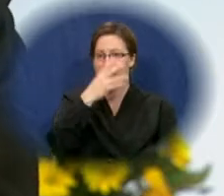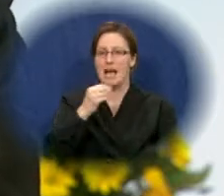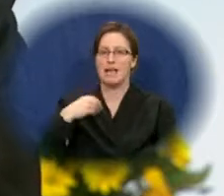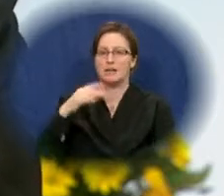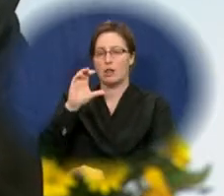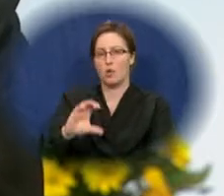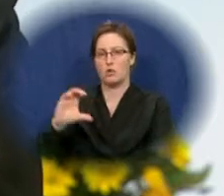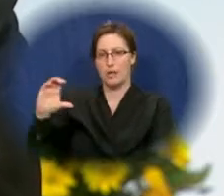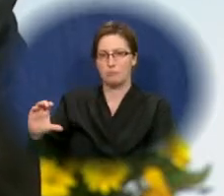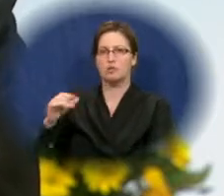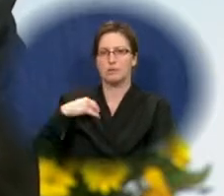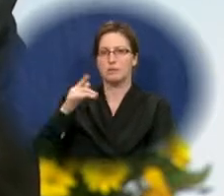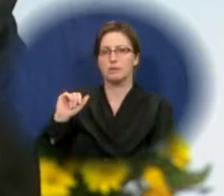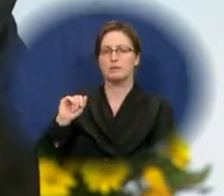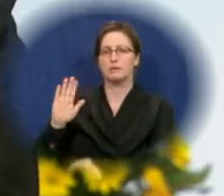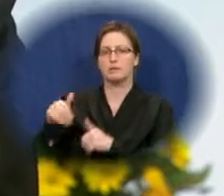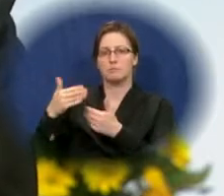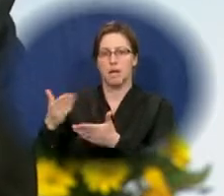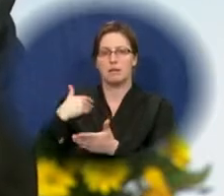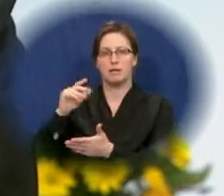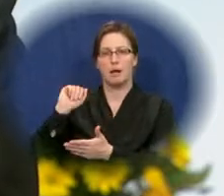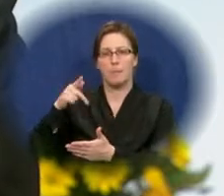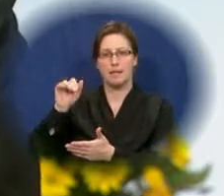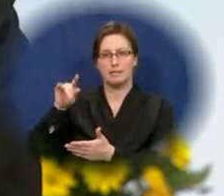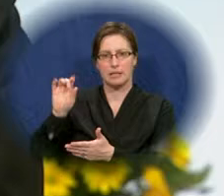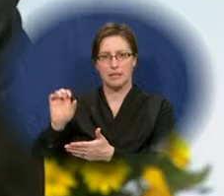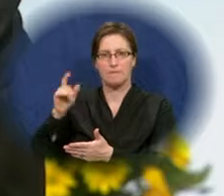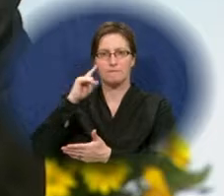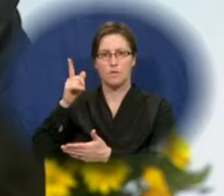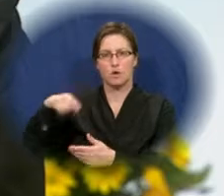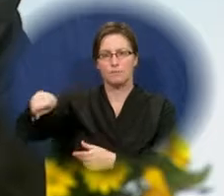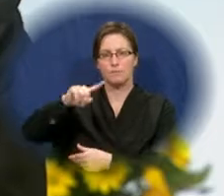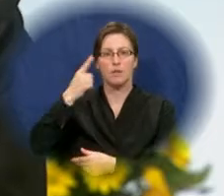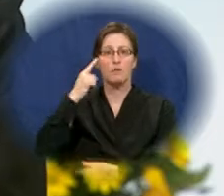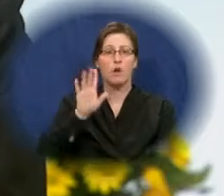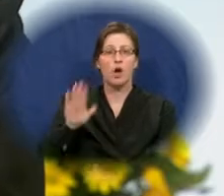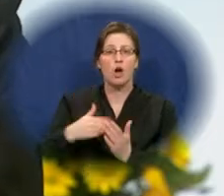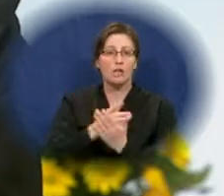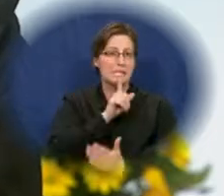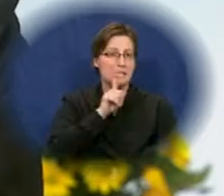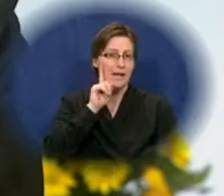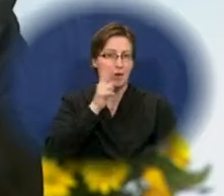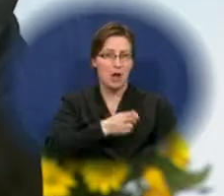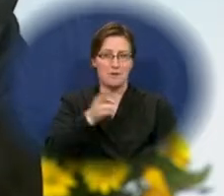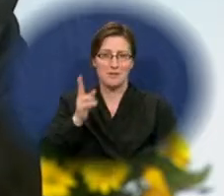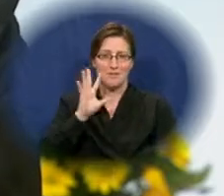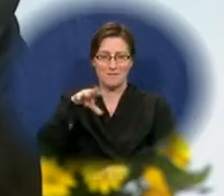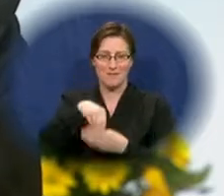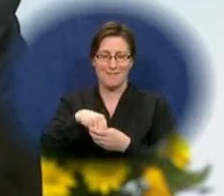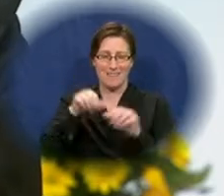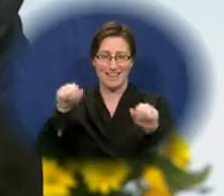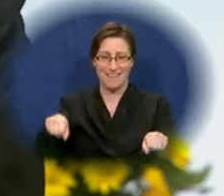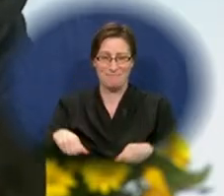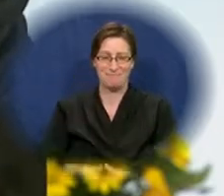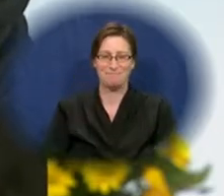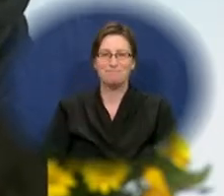closed captioning that is provided by the Apostolate, the deaf of our faith community are able to worship with